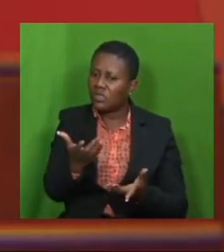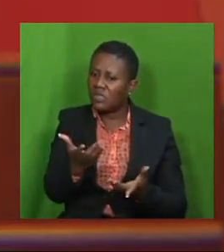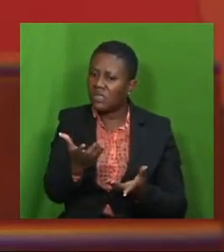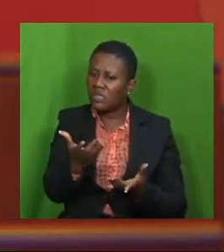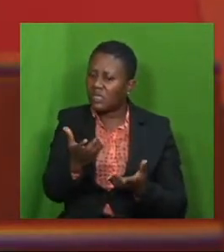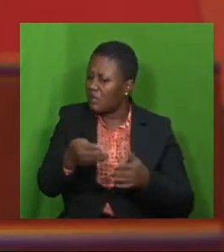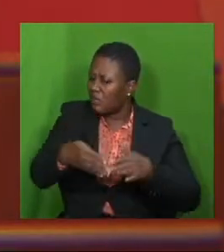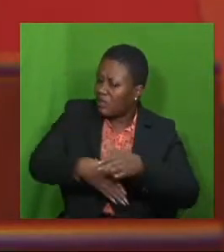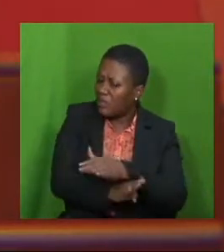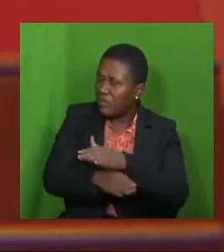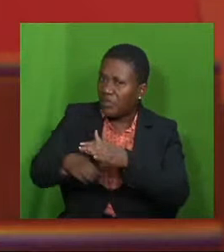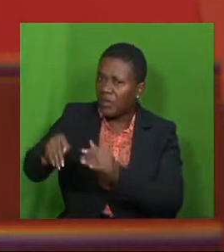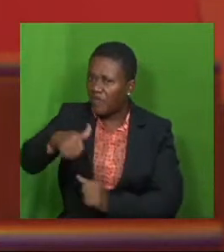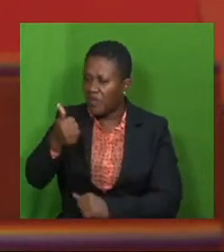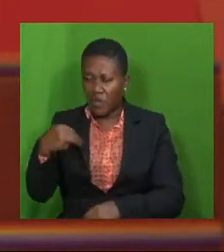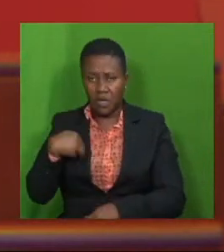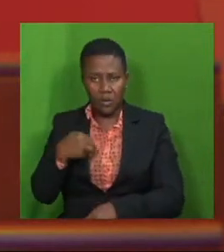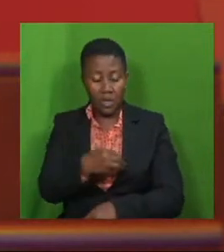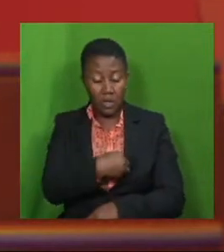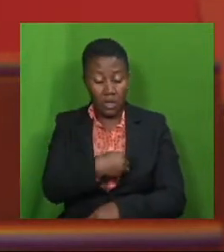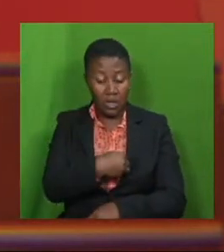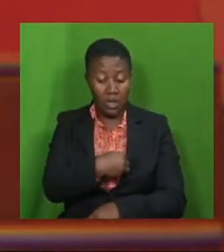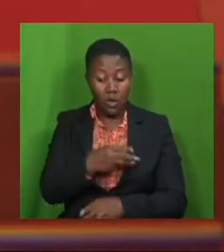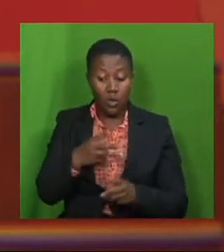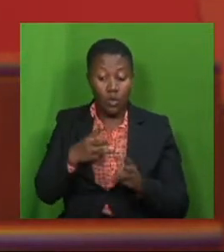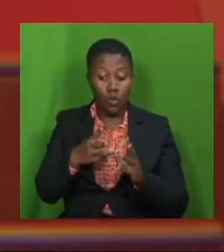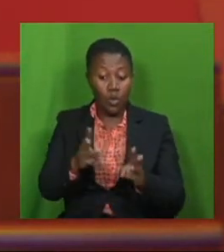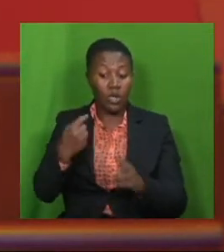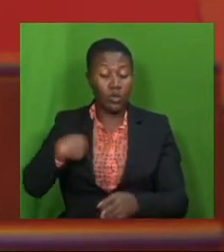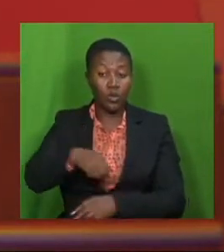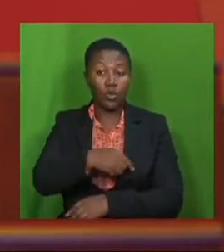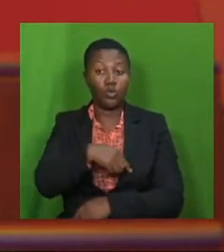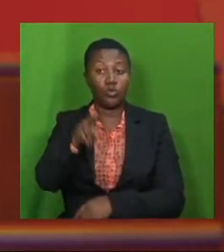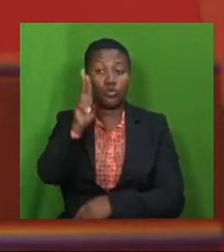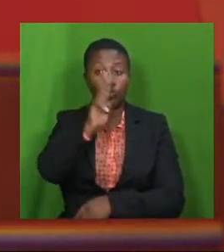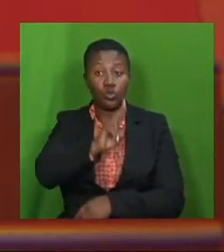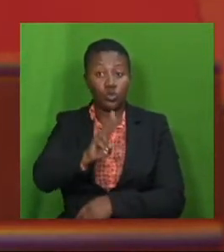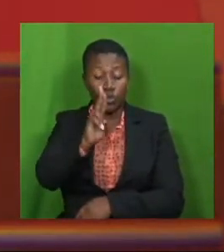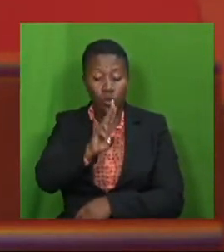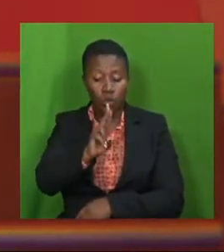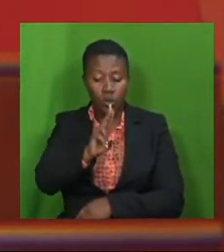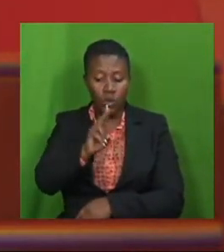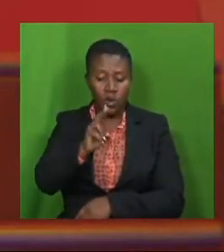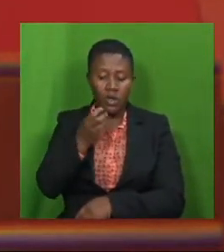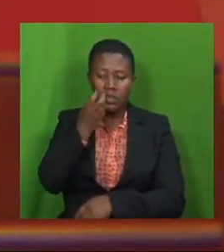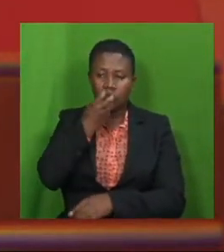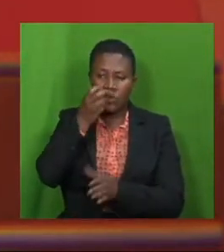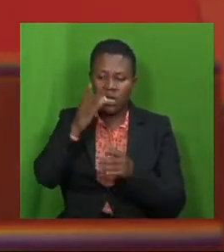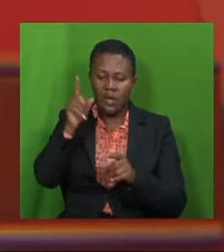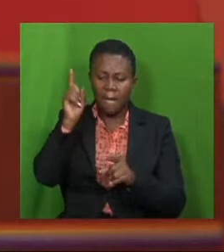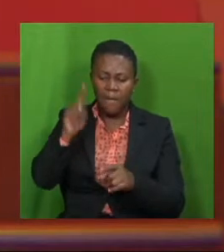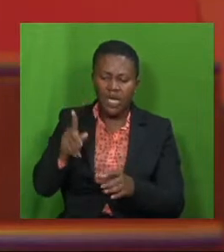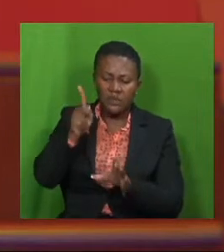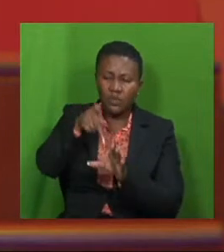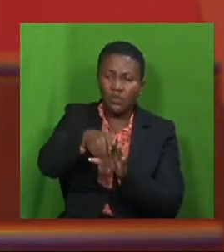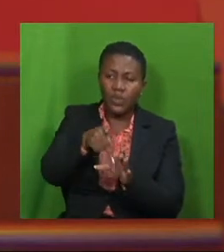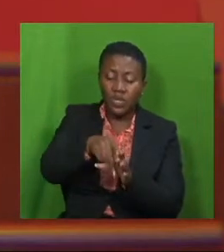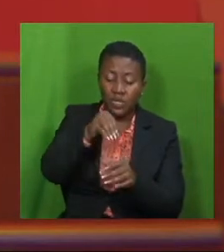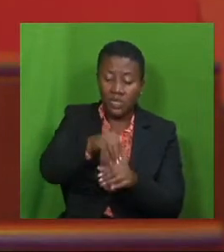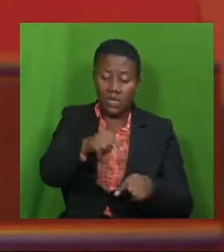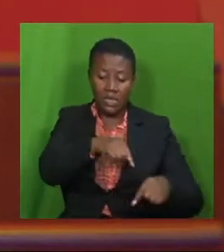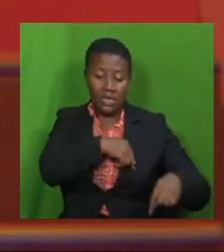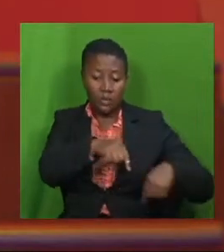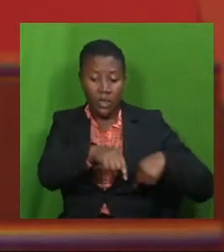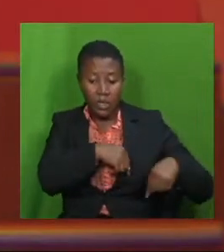And one of the measures you use is that the Speaker should not participate in debate, and the Speaker should